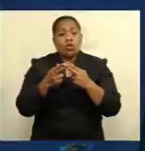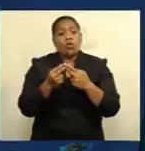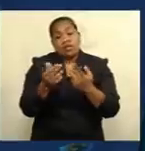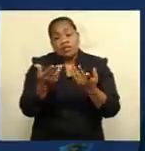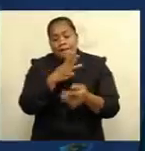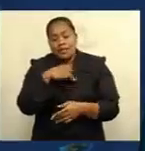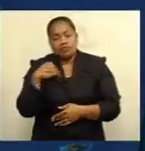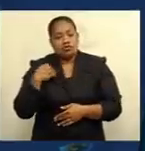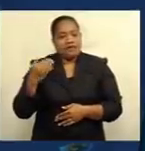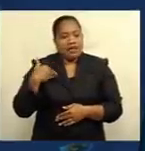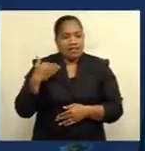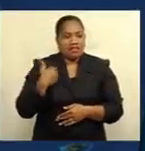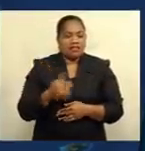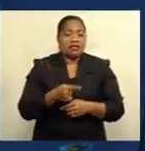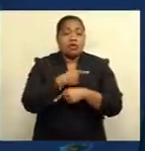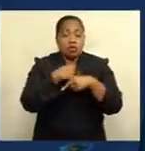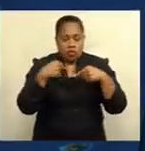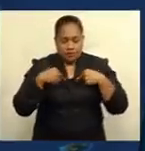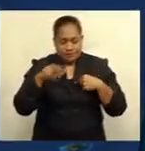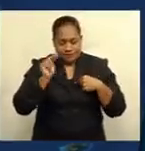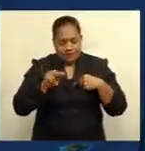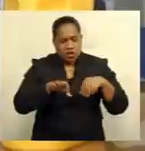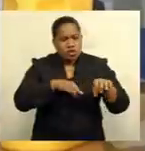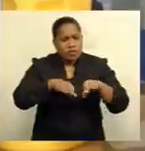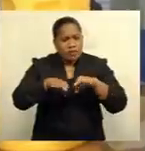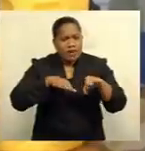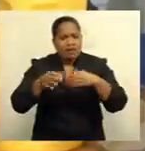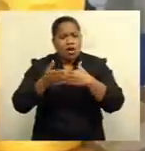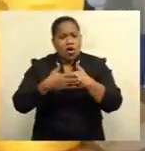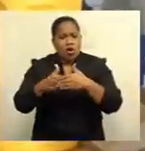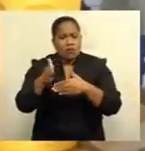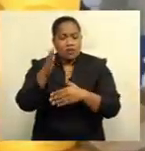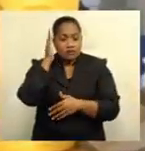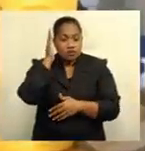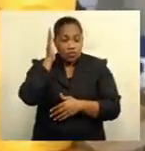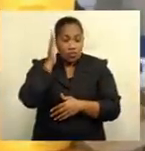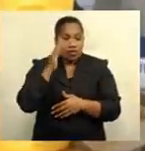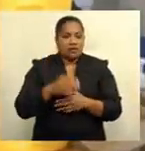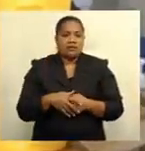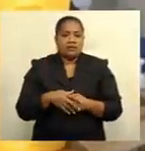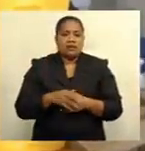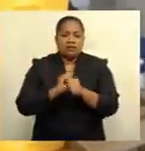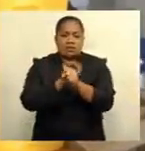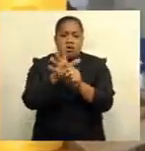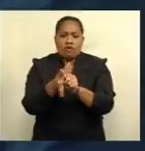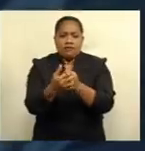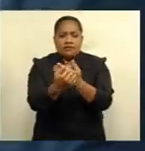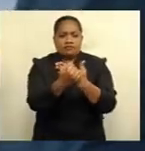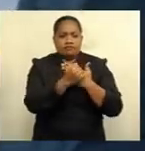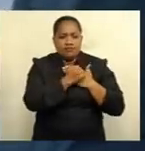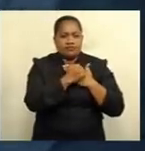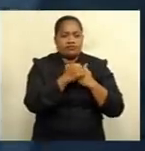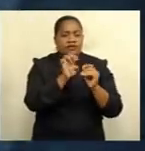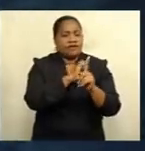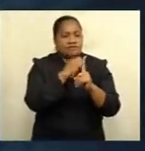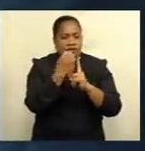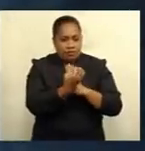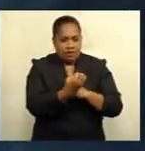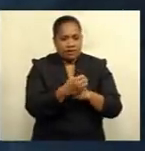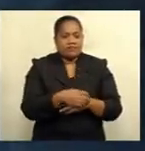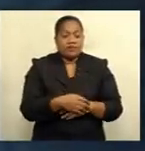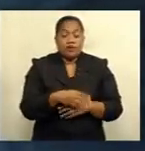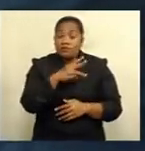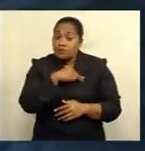Health. We need to plan the opening of schools in a COVID-safe environment. According to the